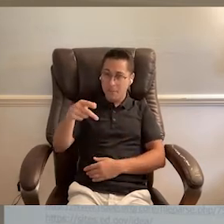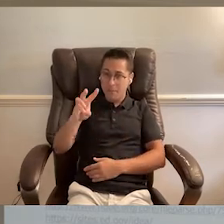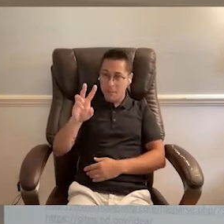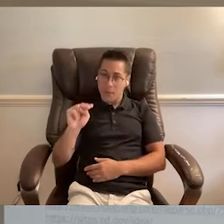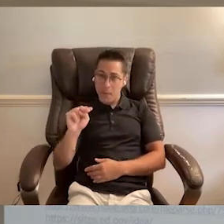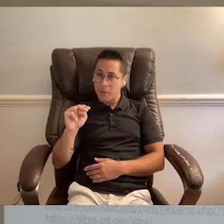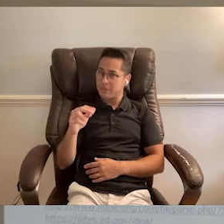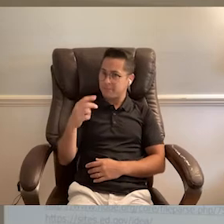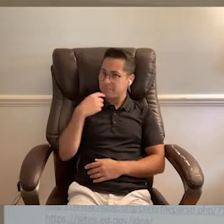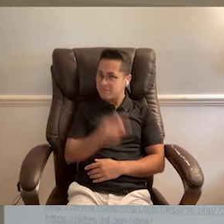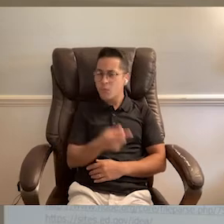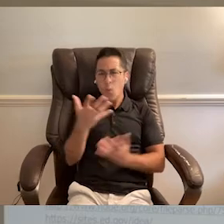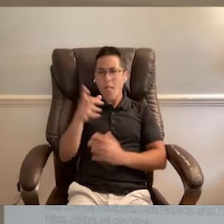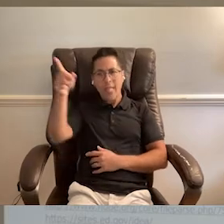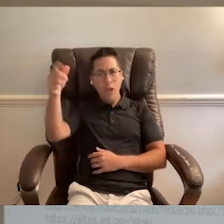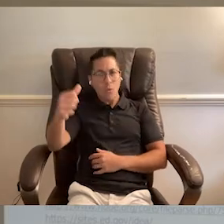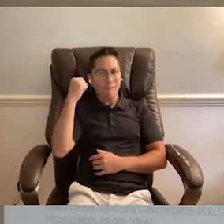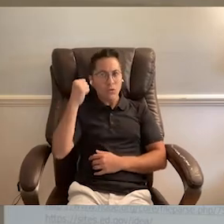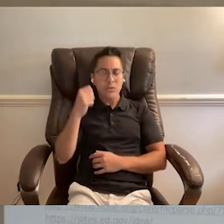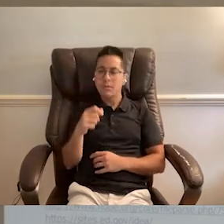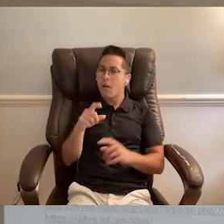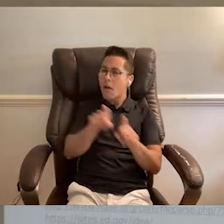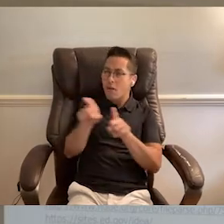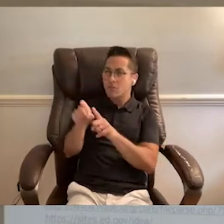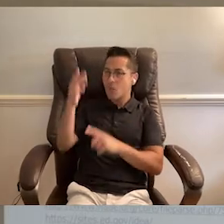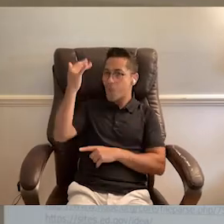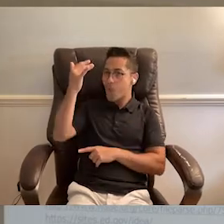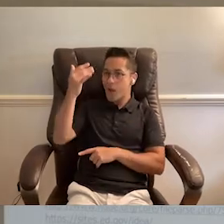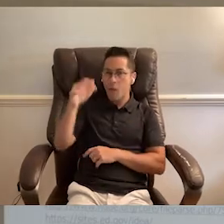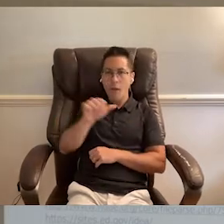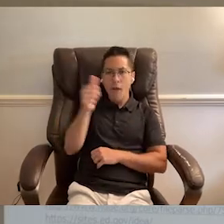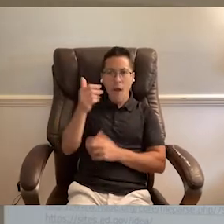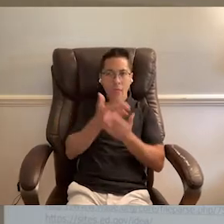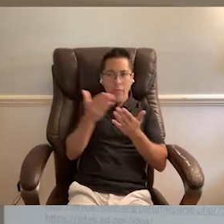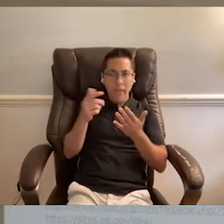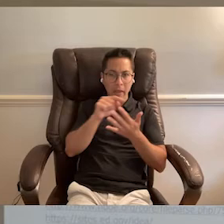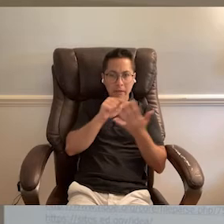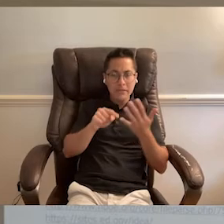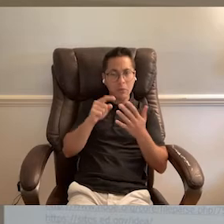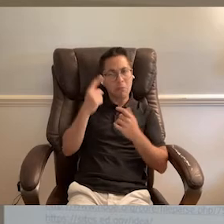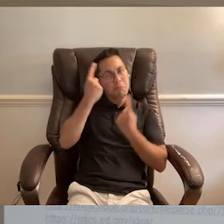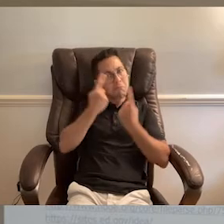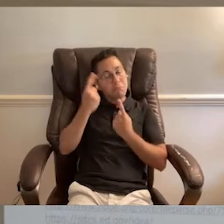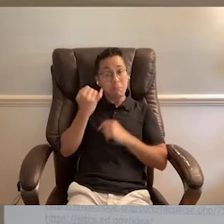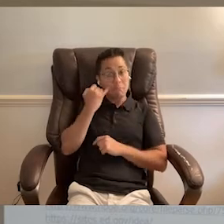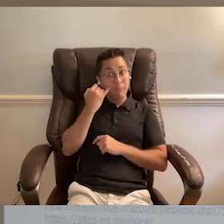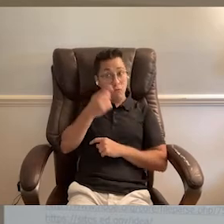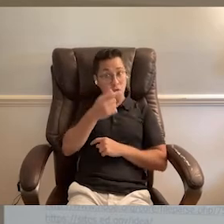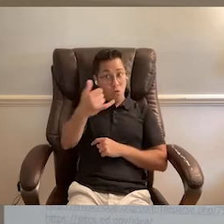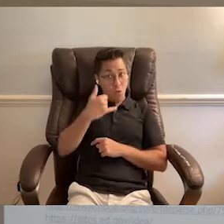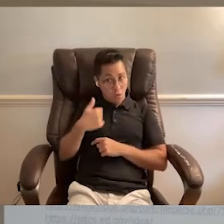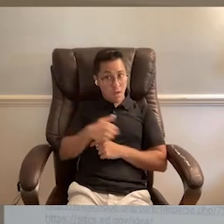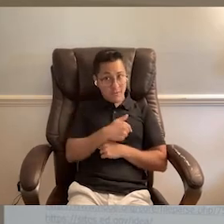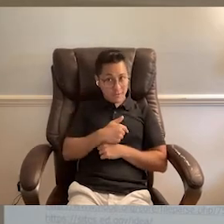they're refusing, but why, and what other things were considered. And again, if you call us, we're going to ask